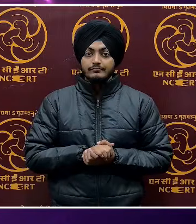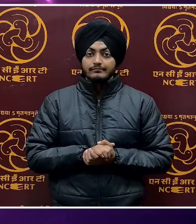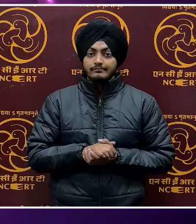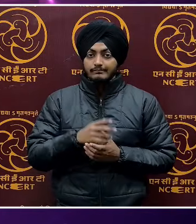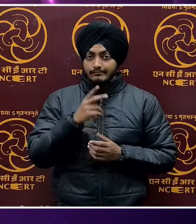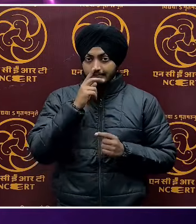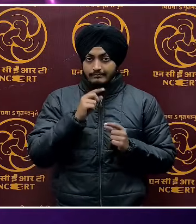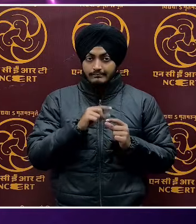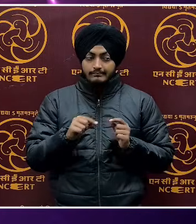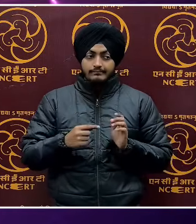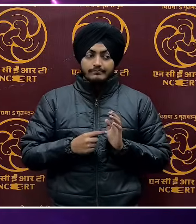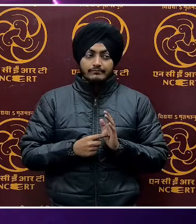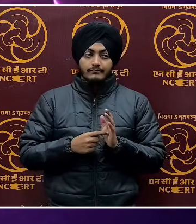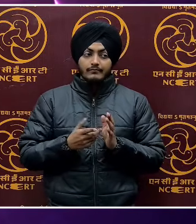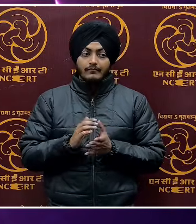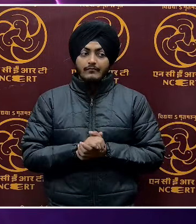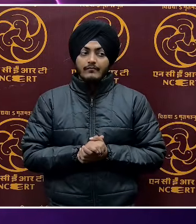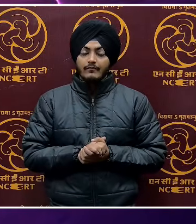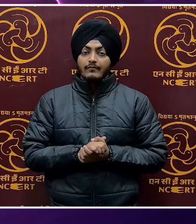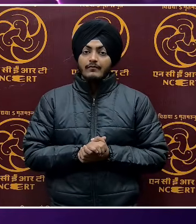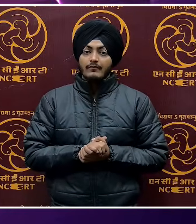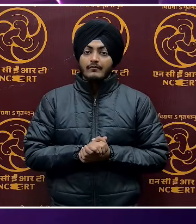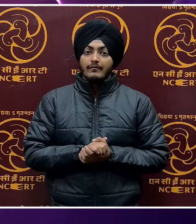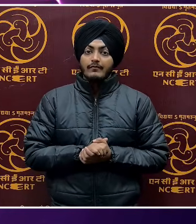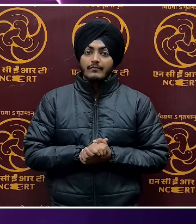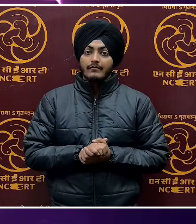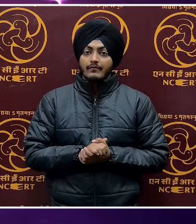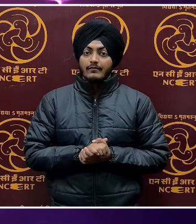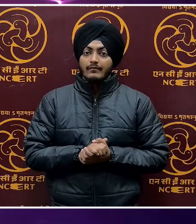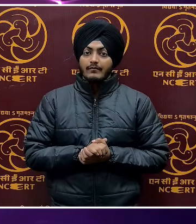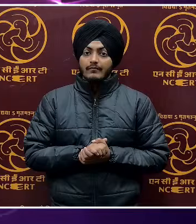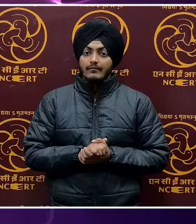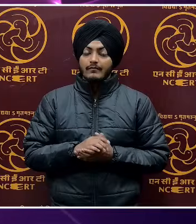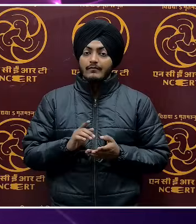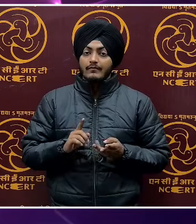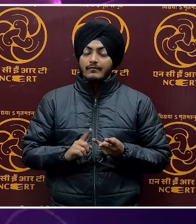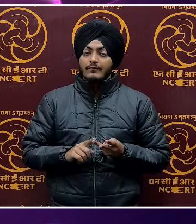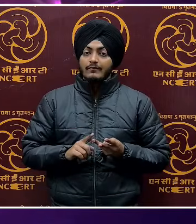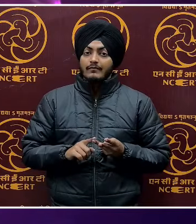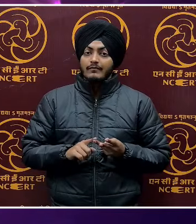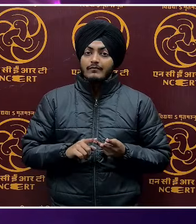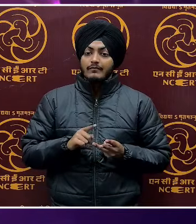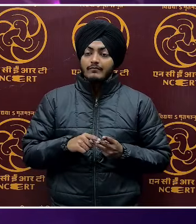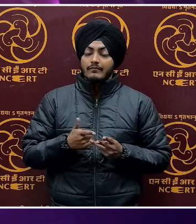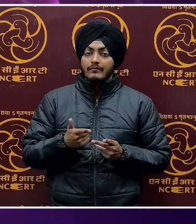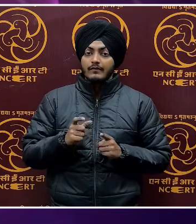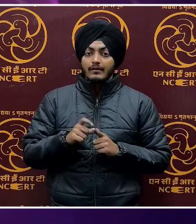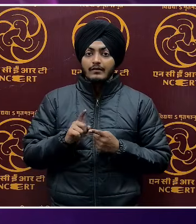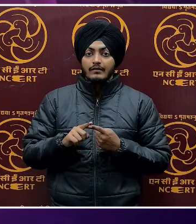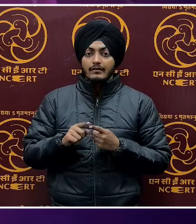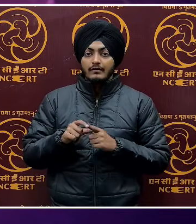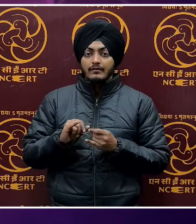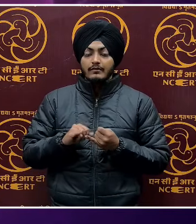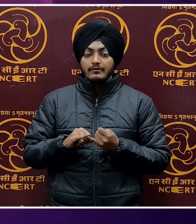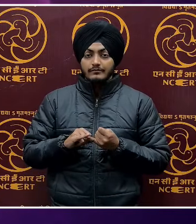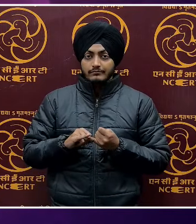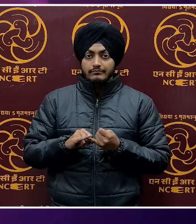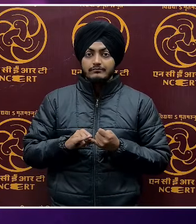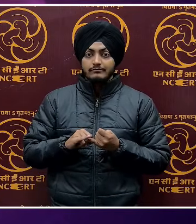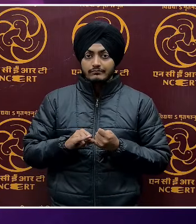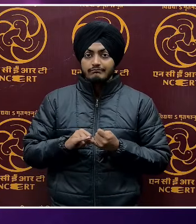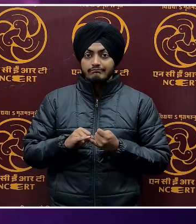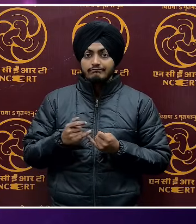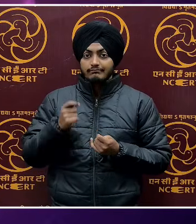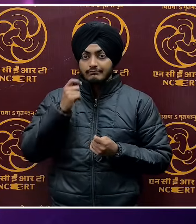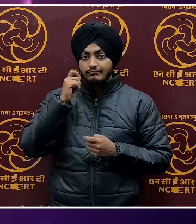the water. Now it's about deeds of. Deeds of kindness. Yes, absolutely. Deeds means